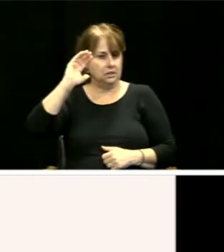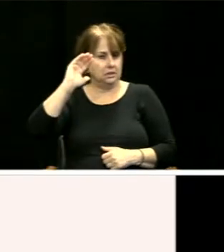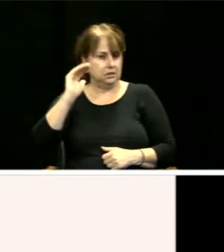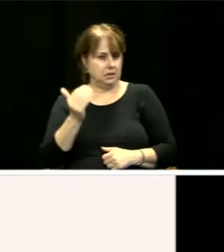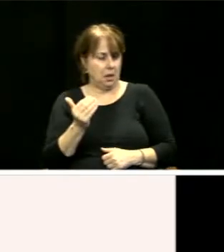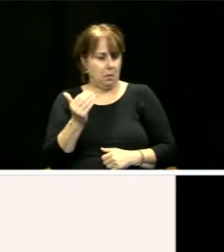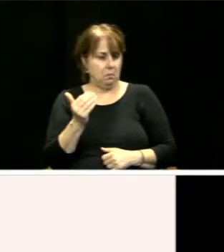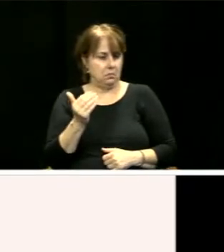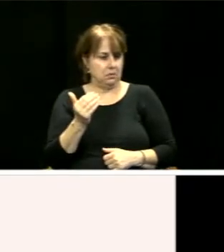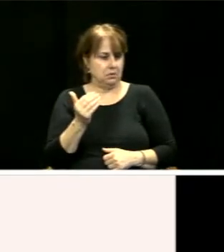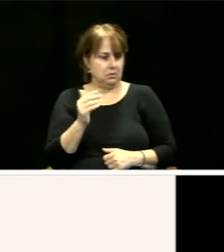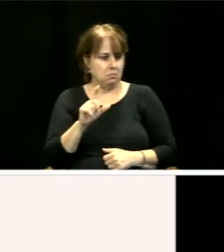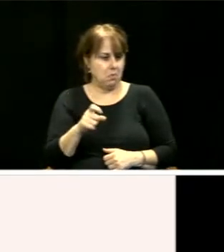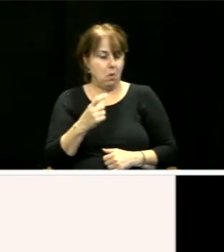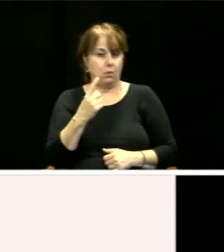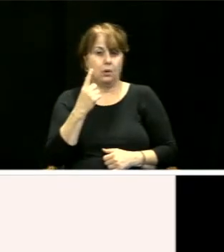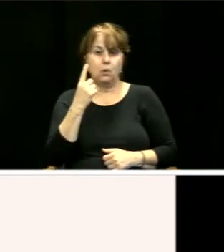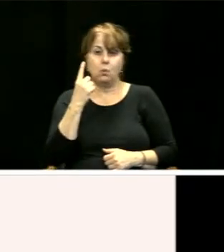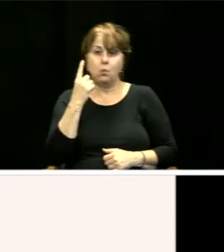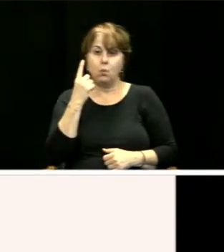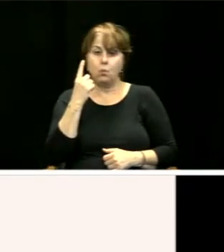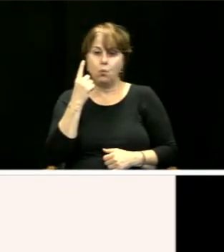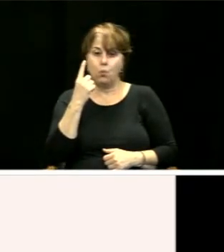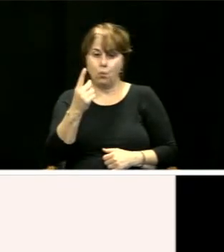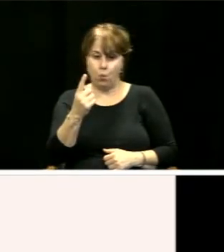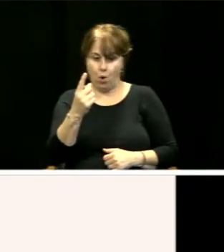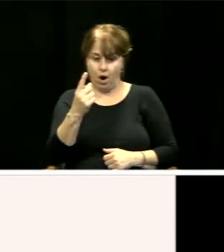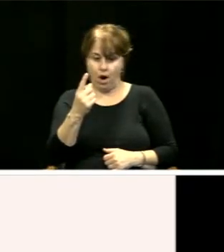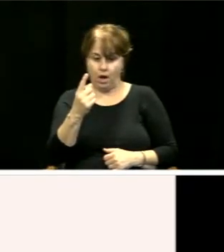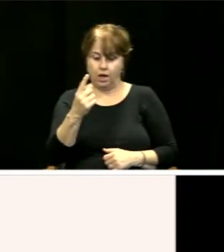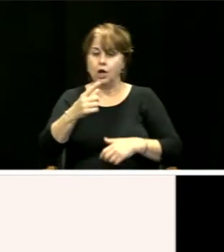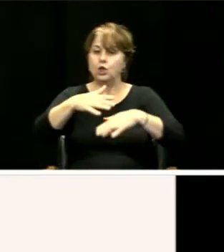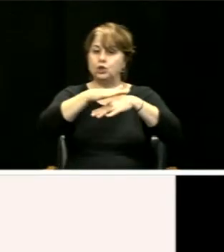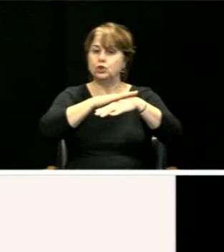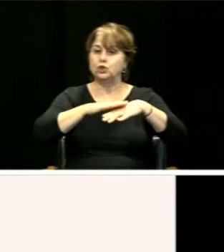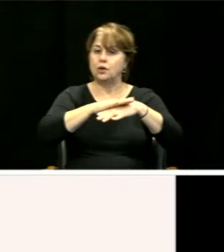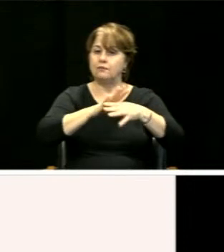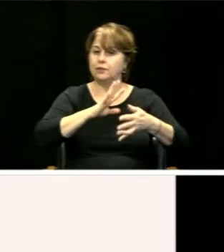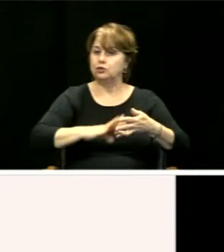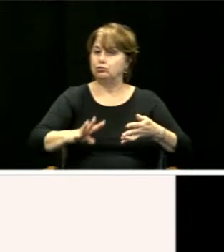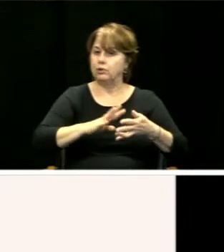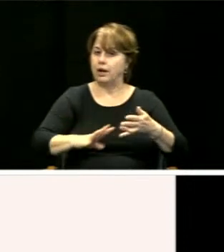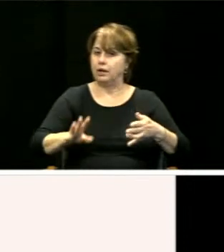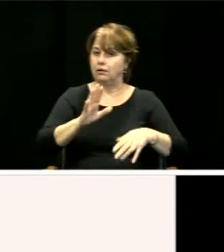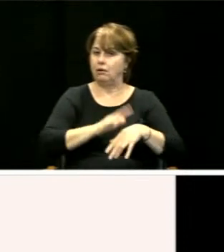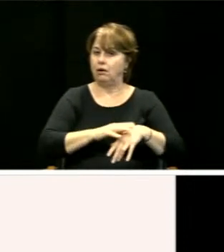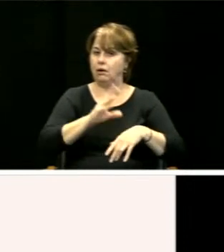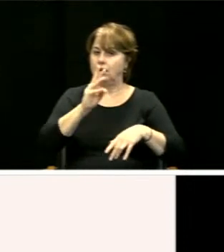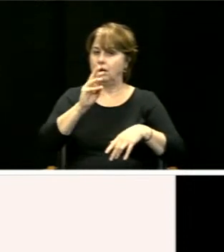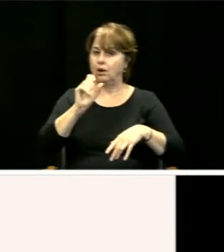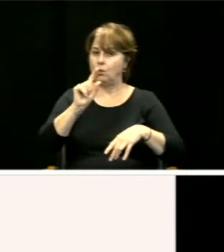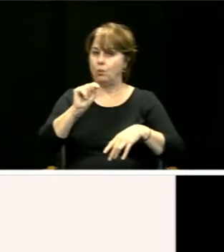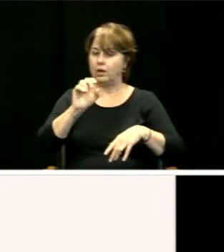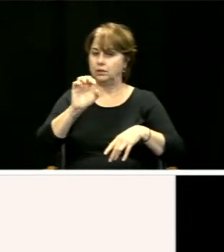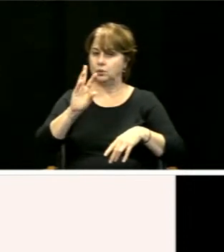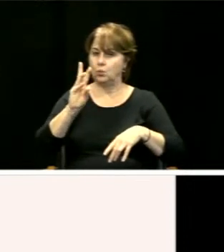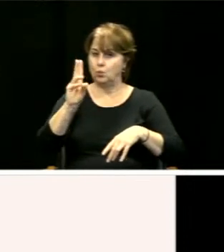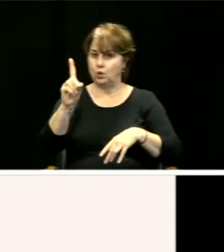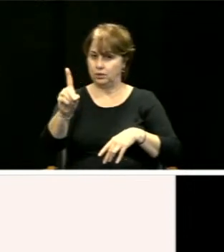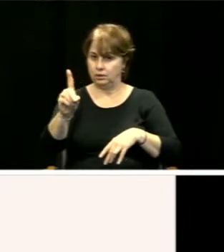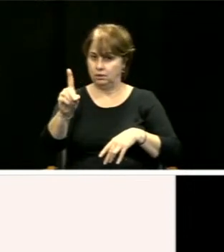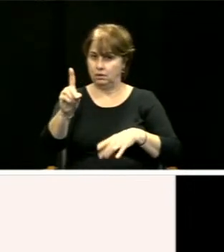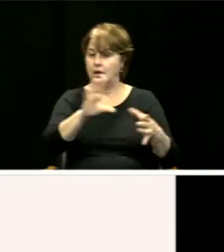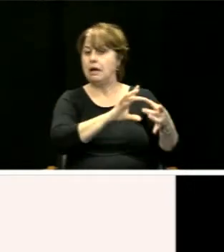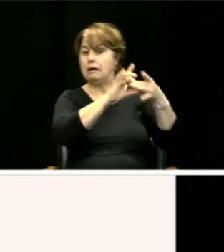only one surface drain on Westwood that connects into what's down on